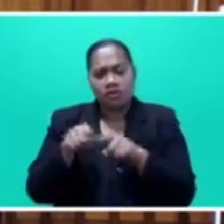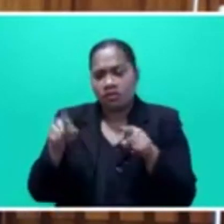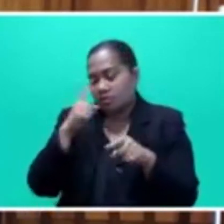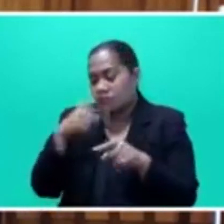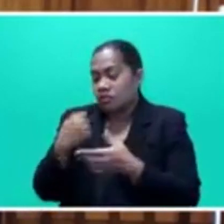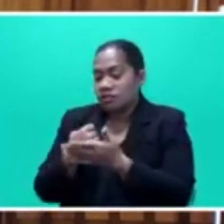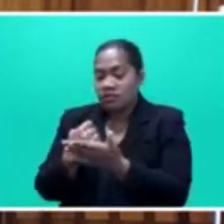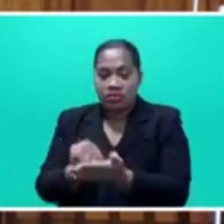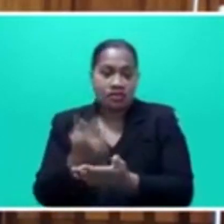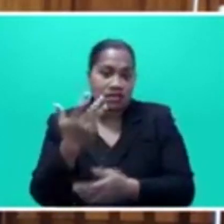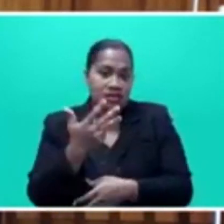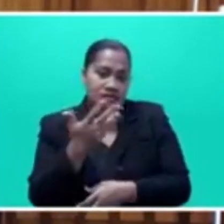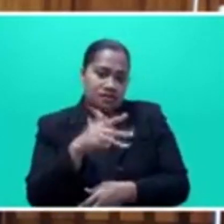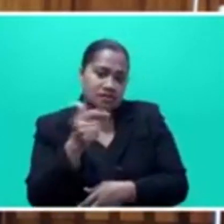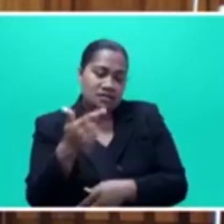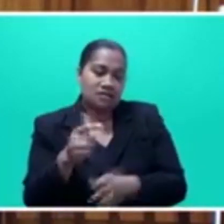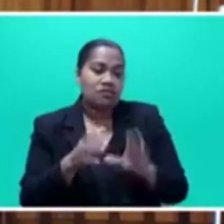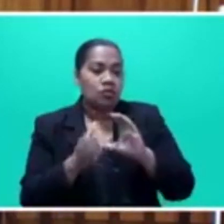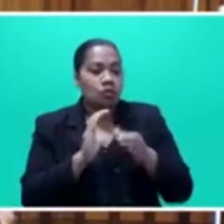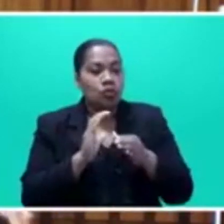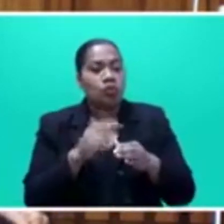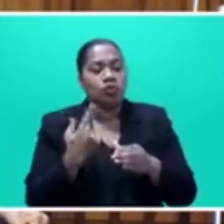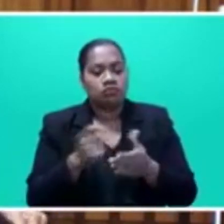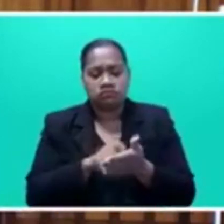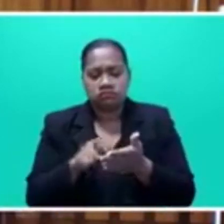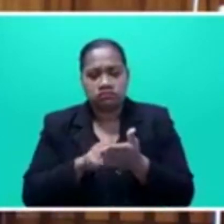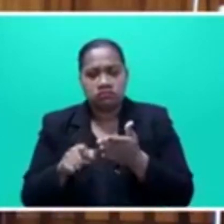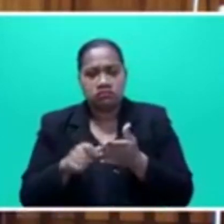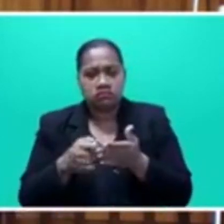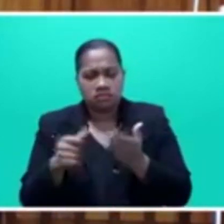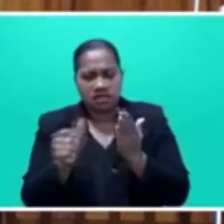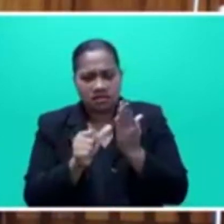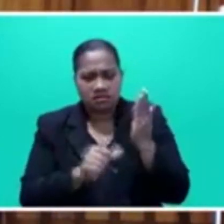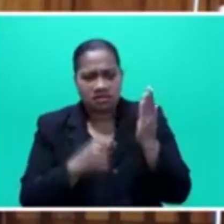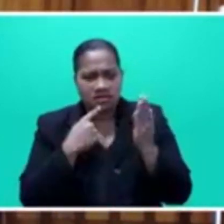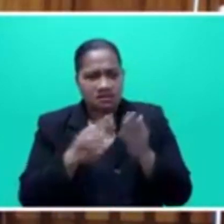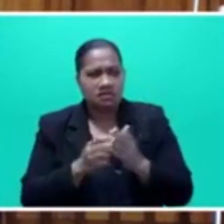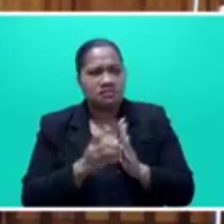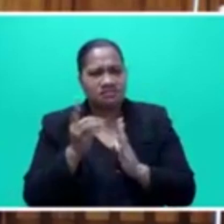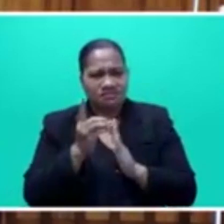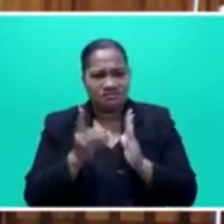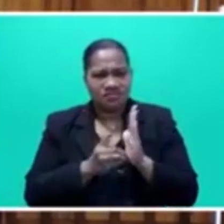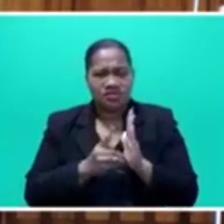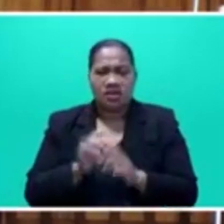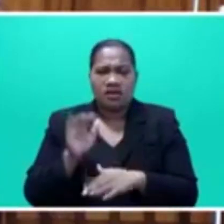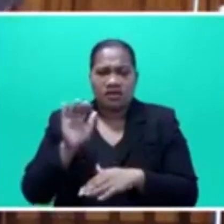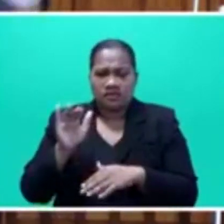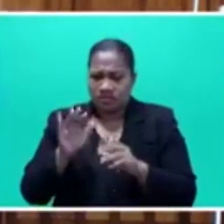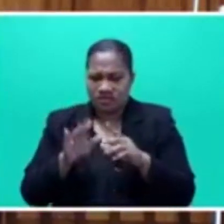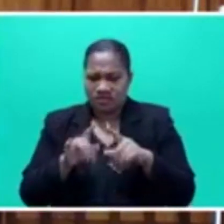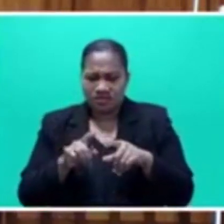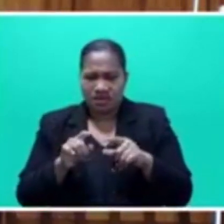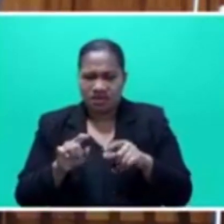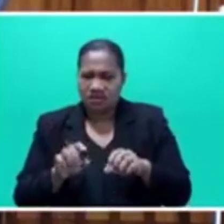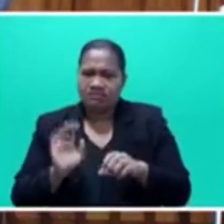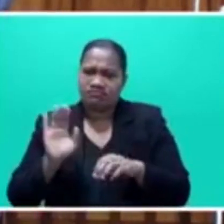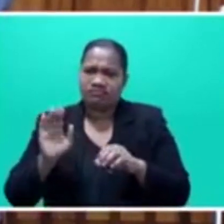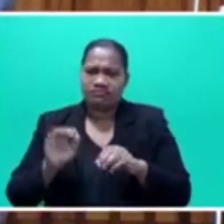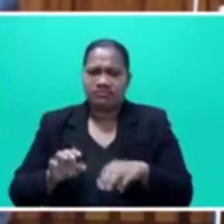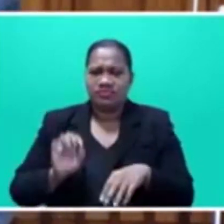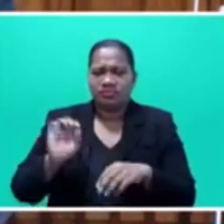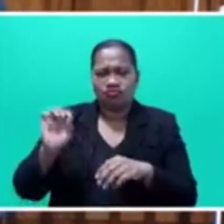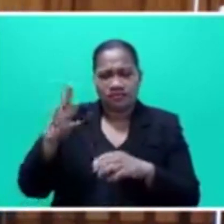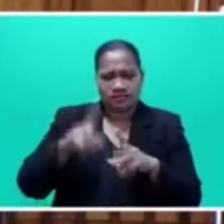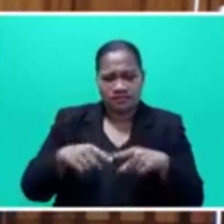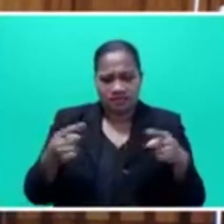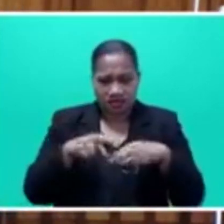coup, who wrote articles and said, democracy is a foreign flower in Fiji, and we should not have democracy, to justify the events of